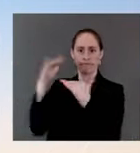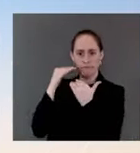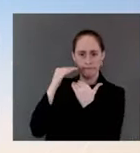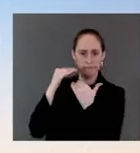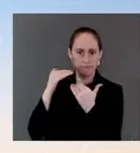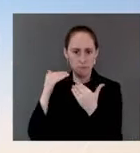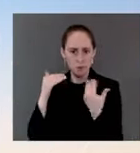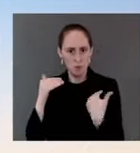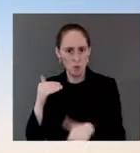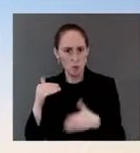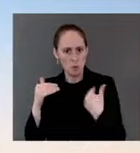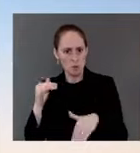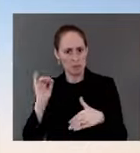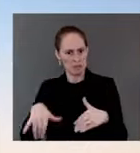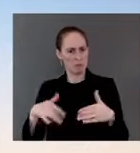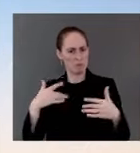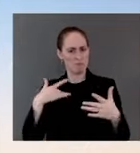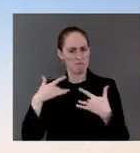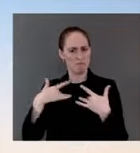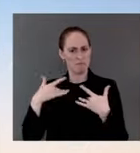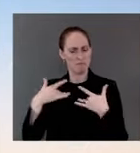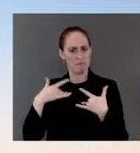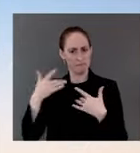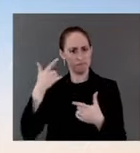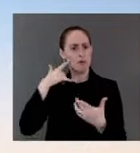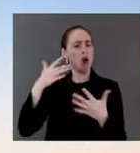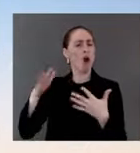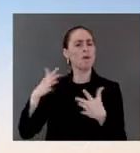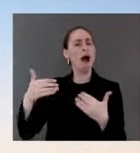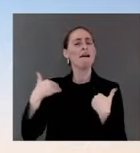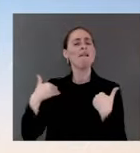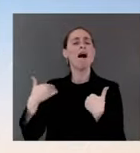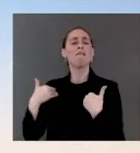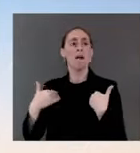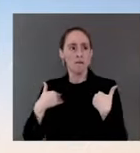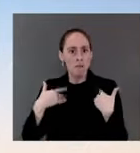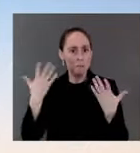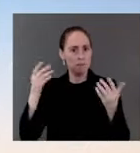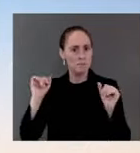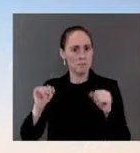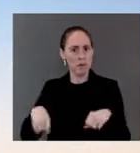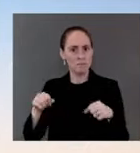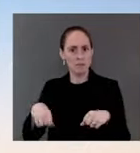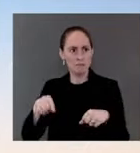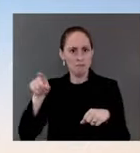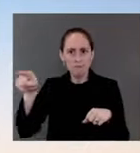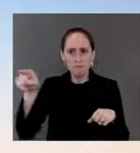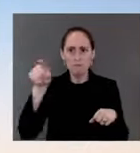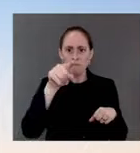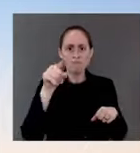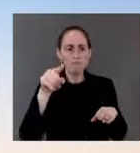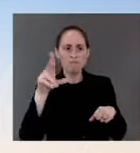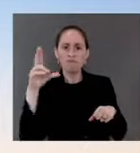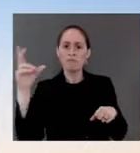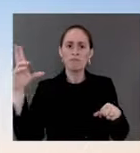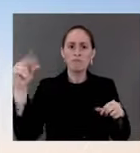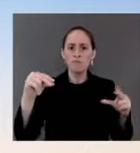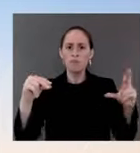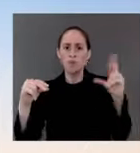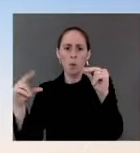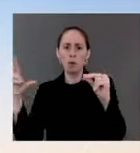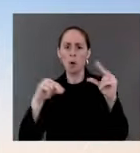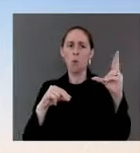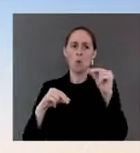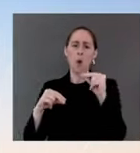and put and challenged. And so this is just a reiteration of how much, a reinforcement, I should say, of how important it is to codify